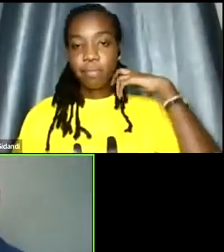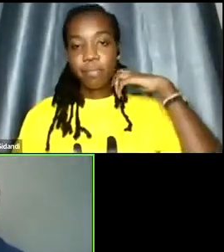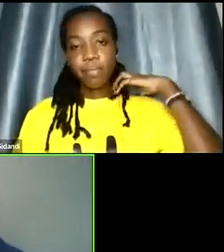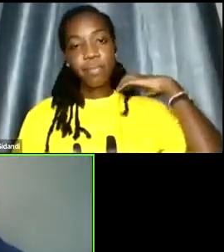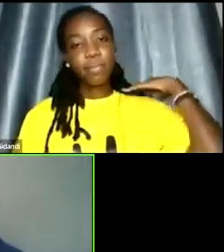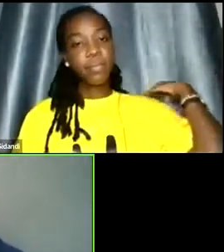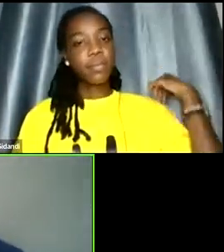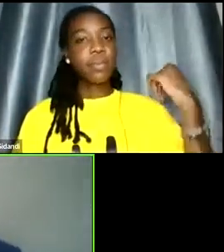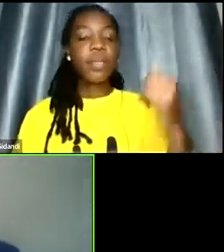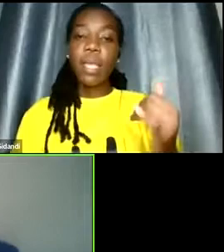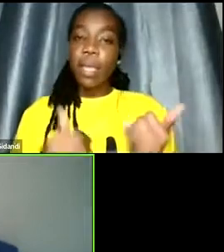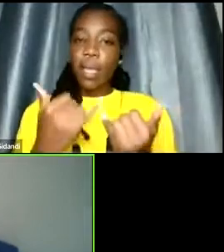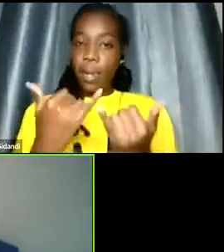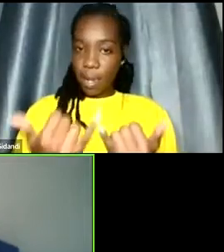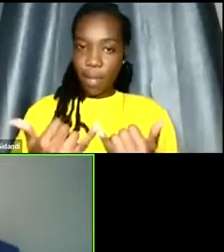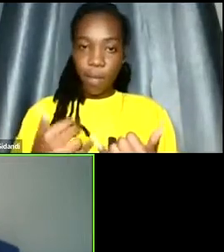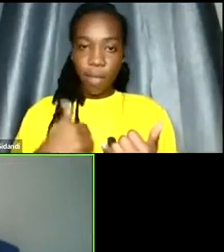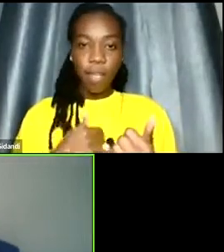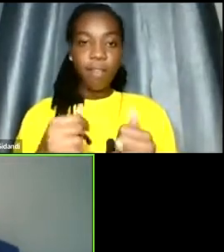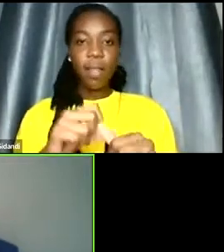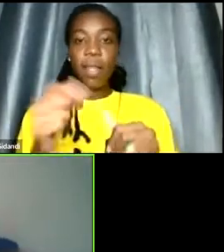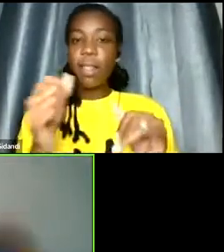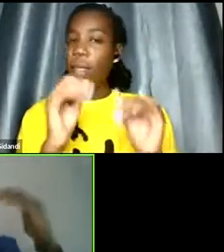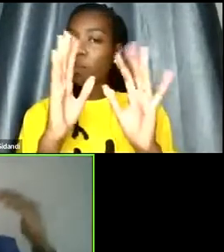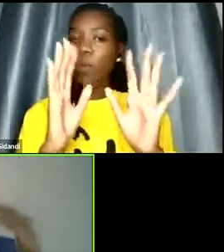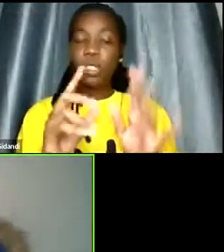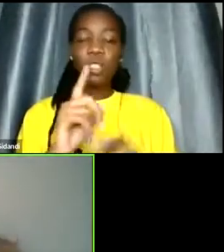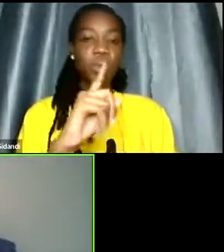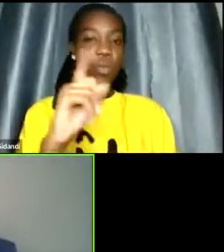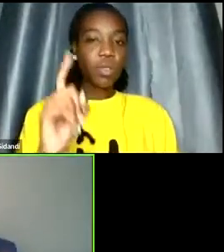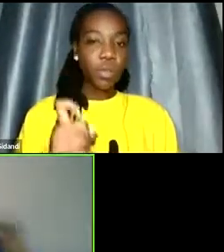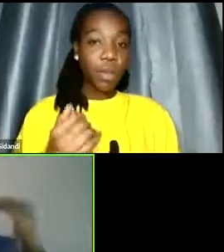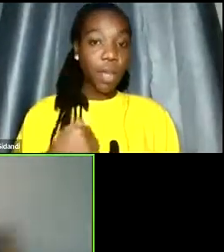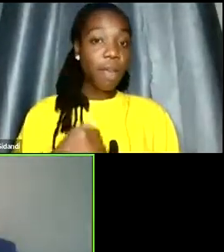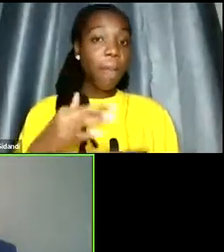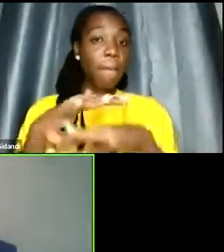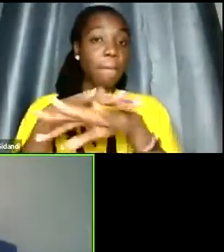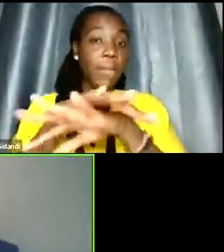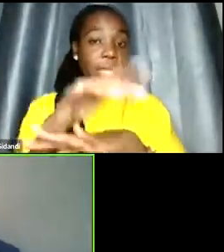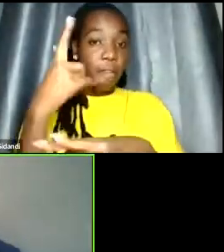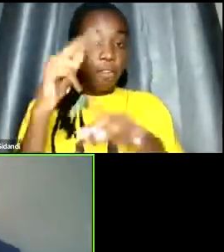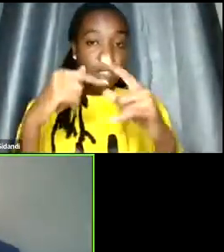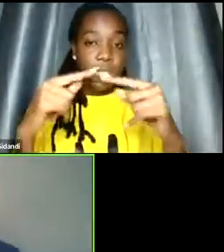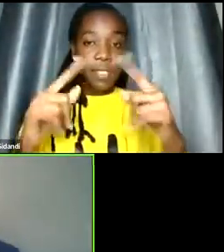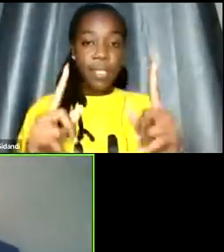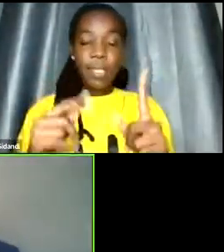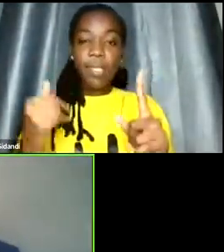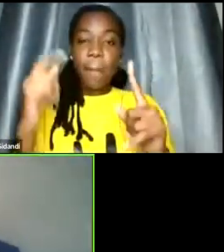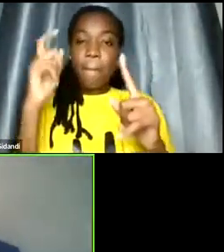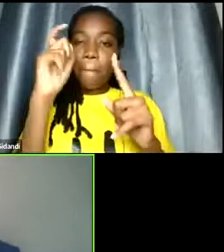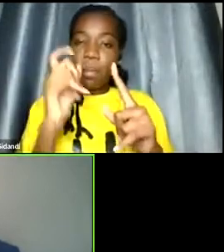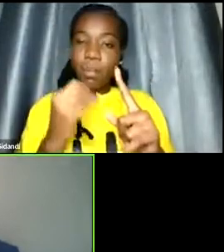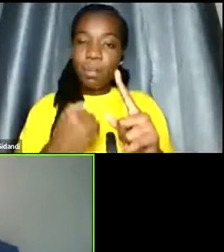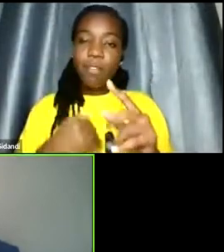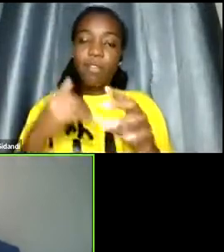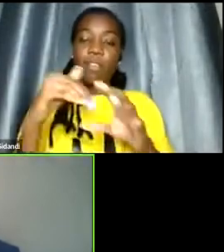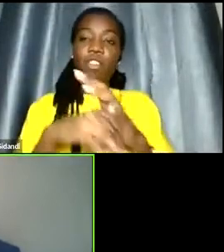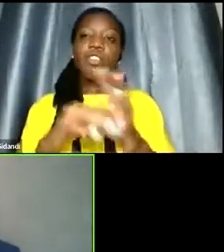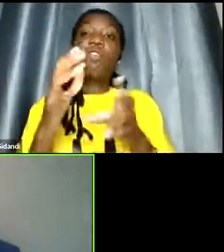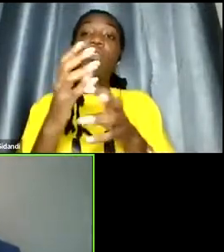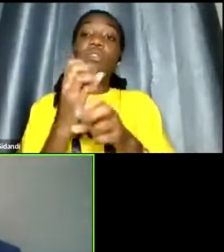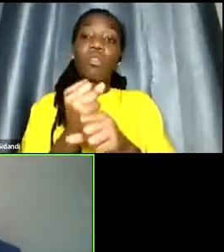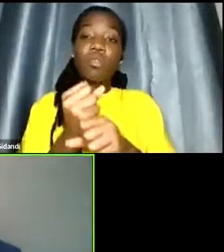Now comes the critical question. How many tiers of succession must I have in my organization? Ladies and